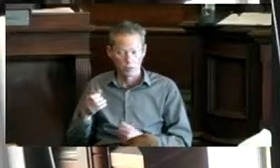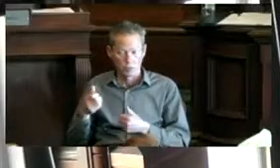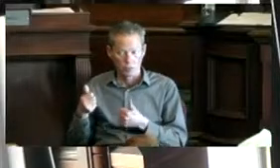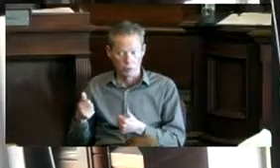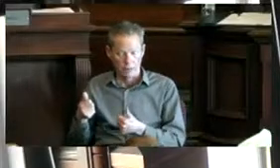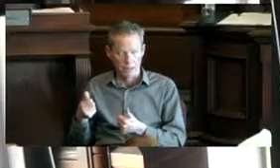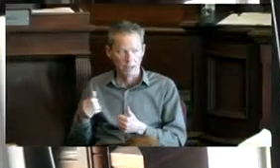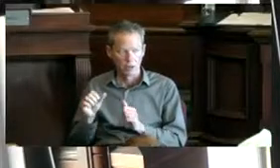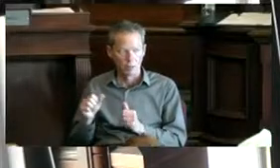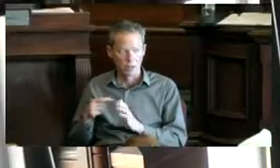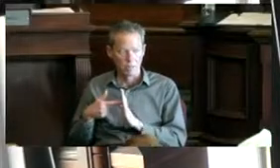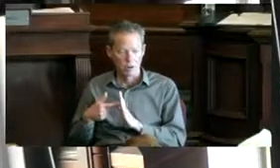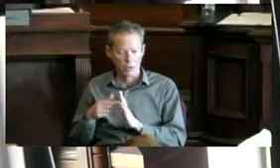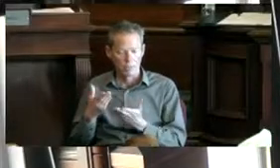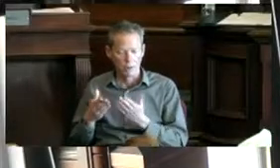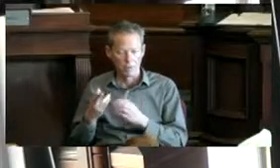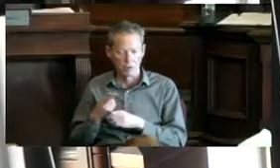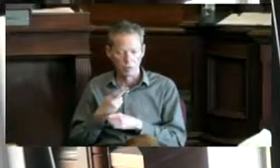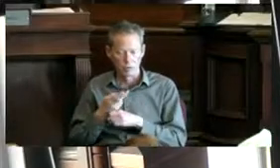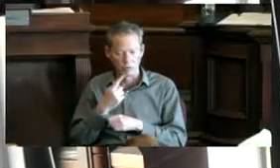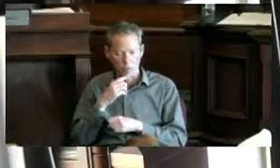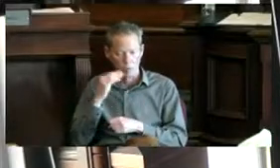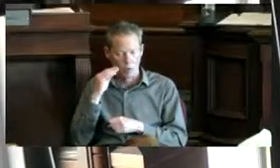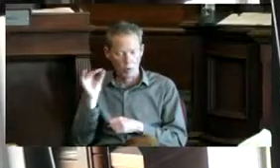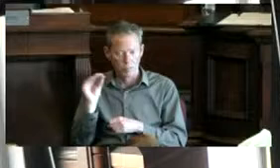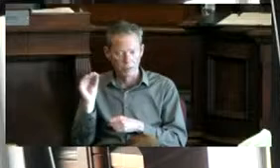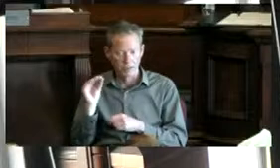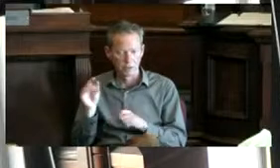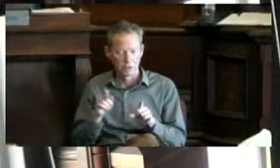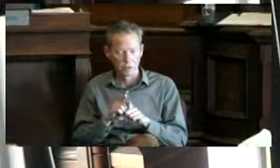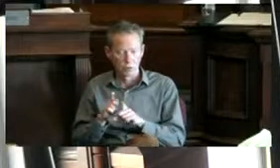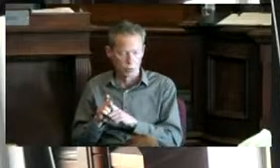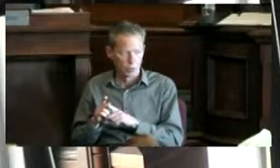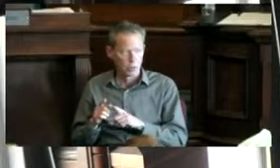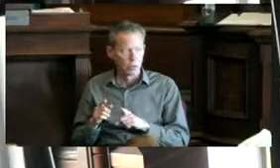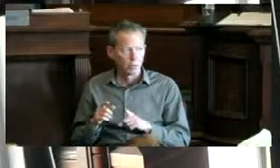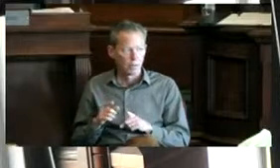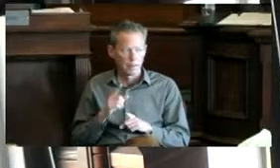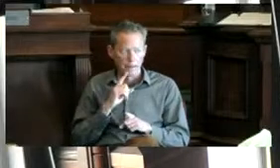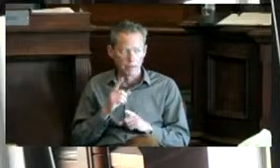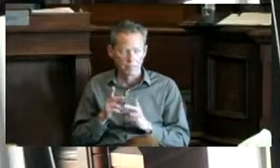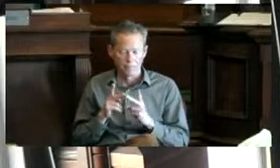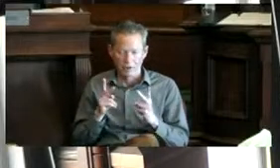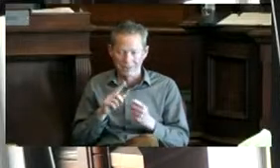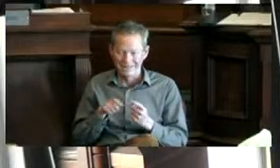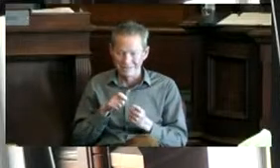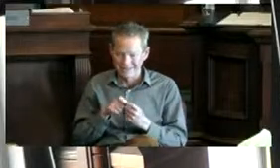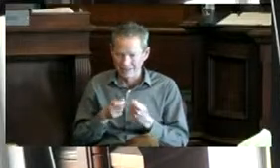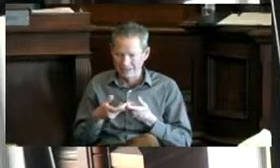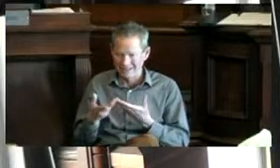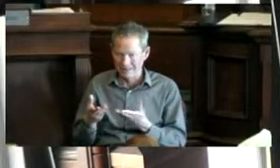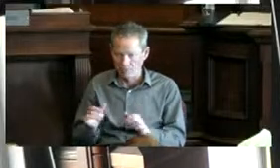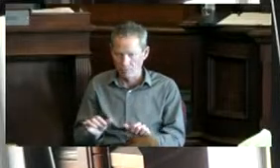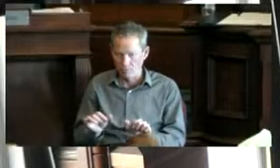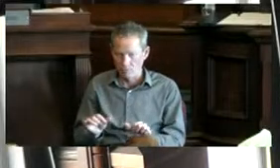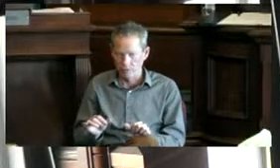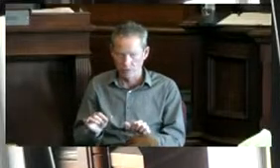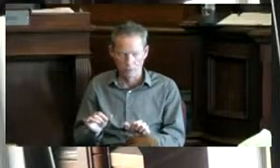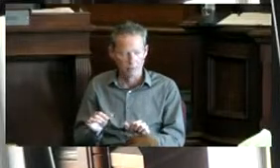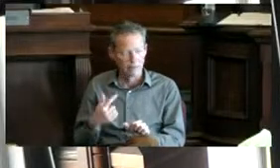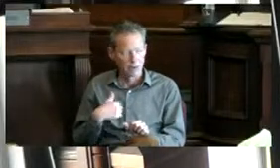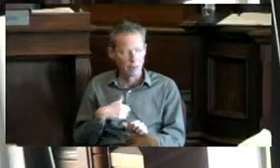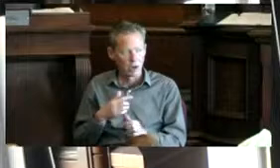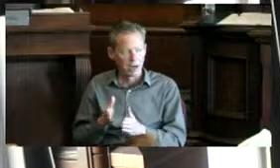this could be a model that maybe can be used to homelessness, and this is a longer conversation for us to have, is there are some very specific deliverables that we